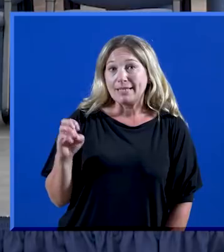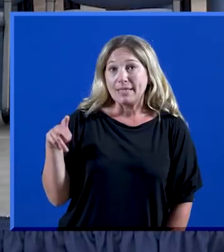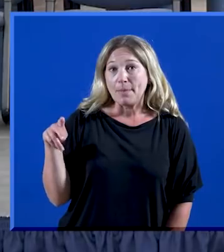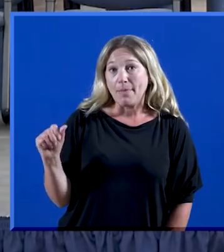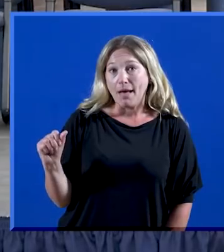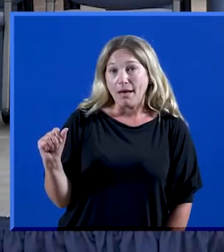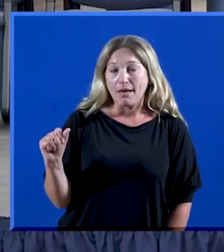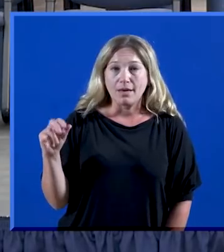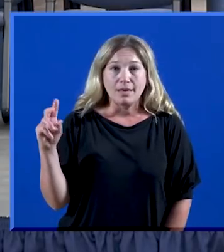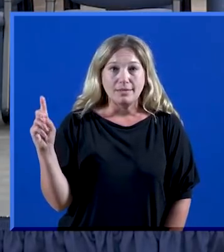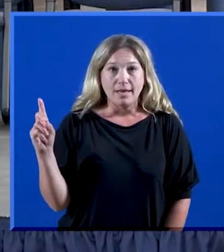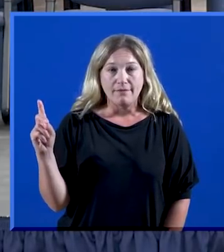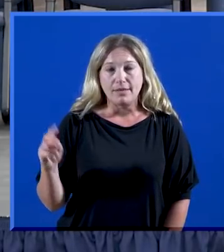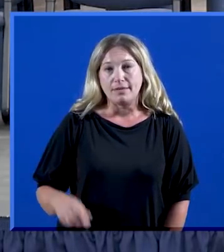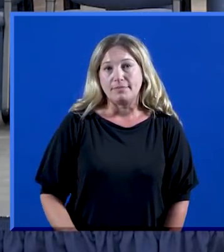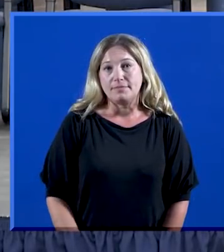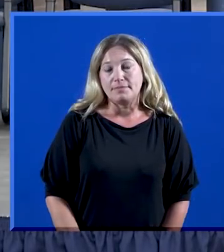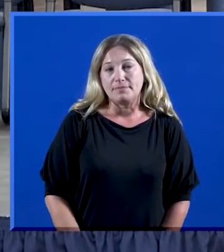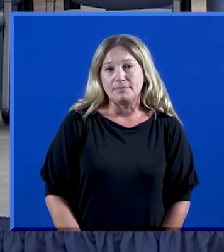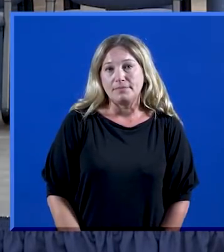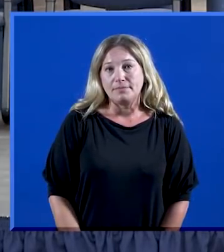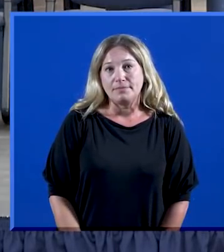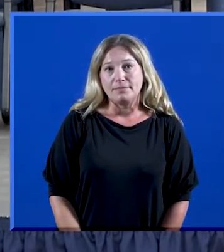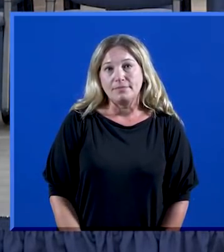Deepa Devi.